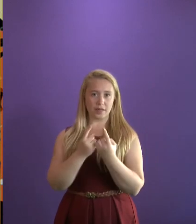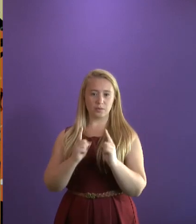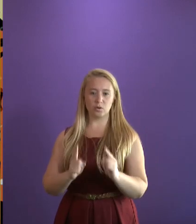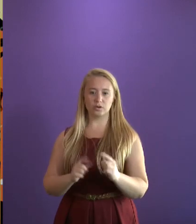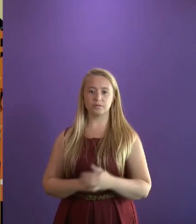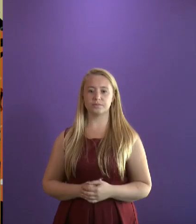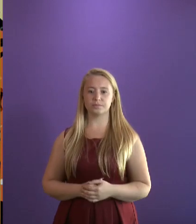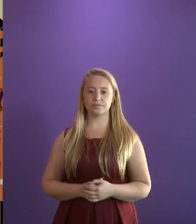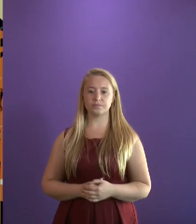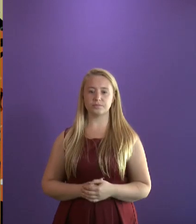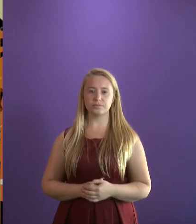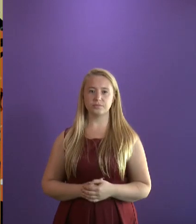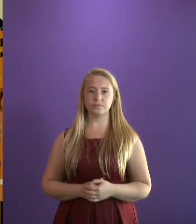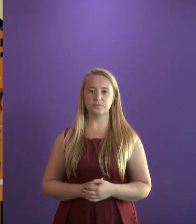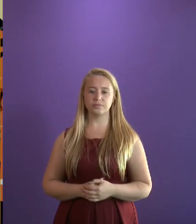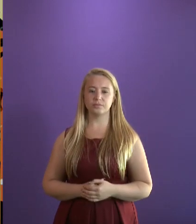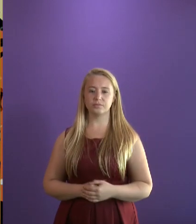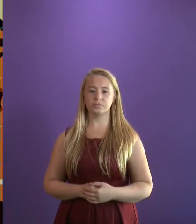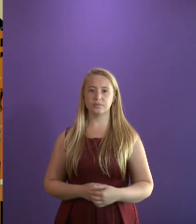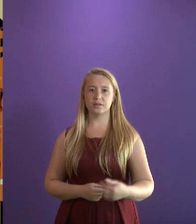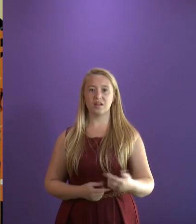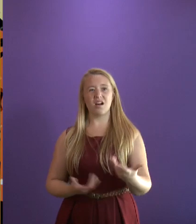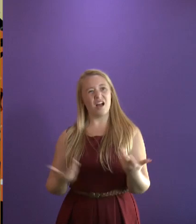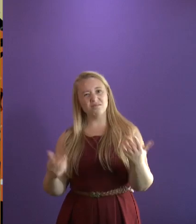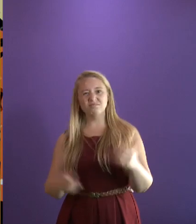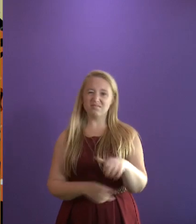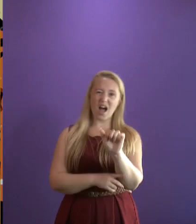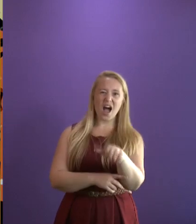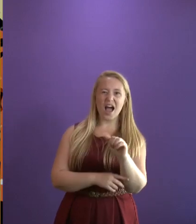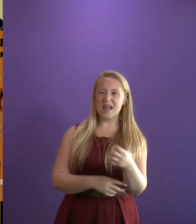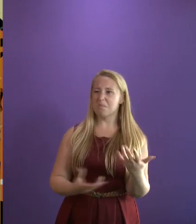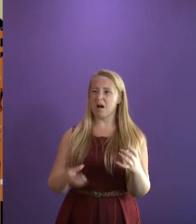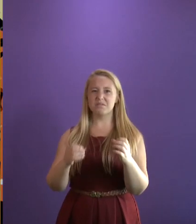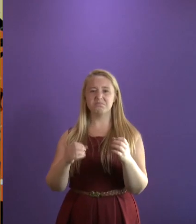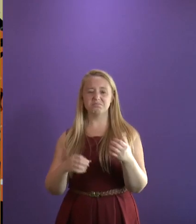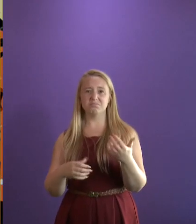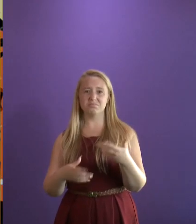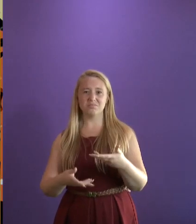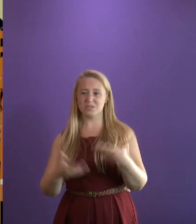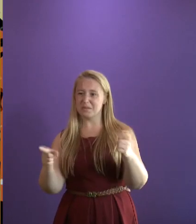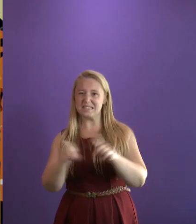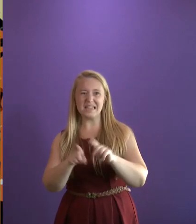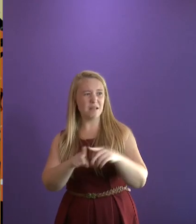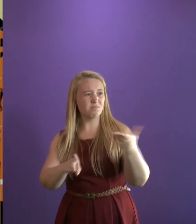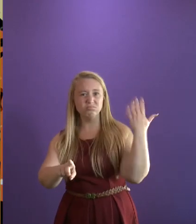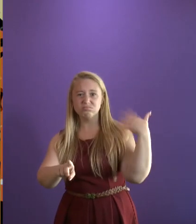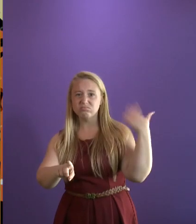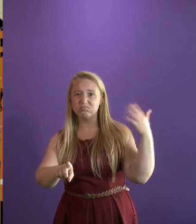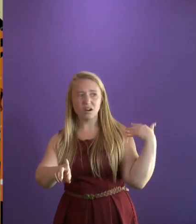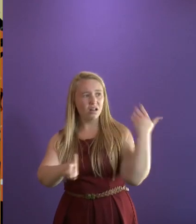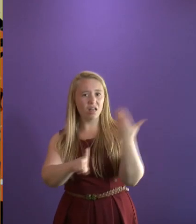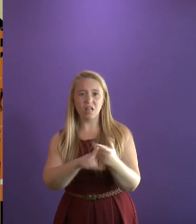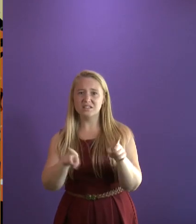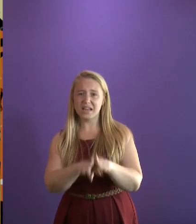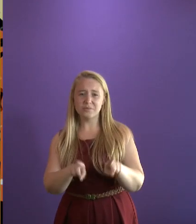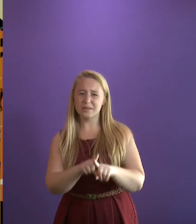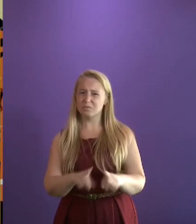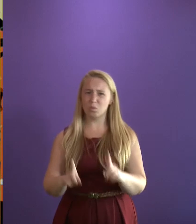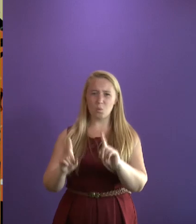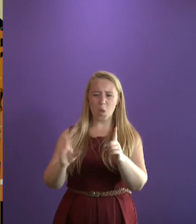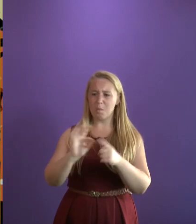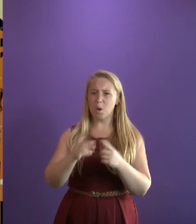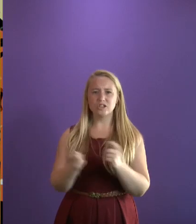been. And that's a case of it's always been that way, why change it? So always we're battling change. We